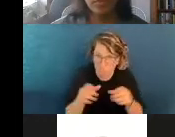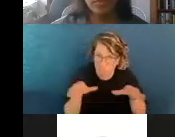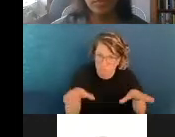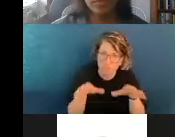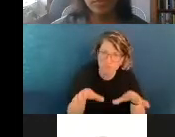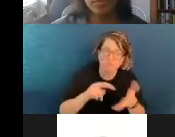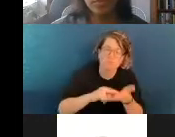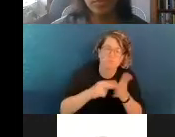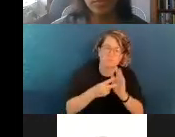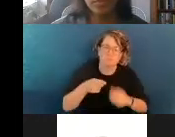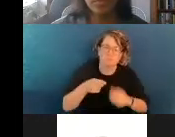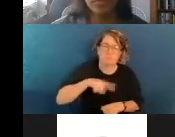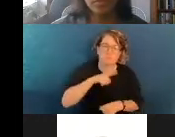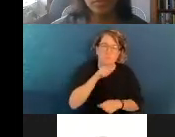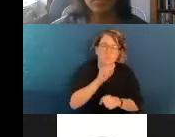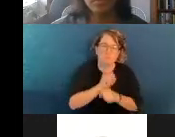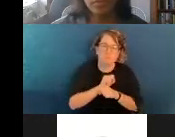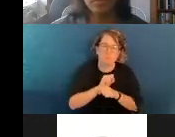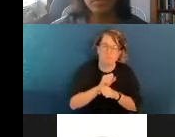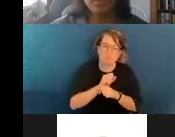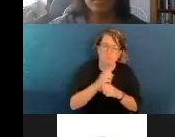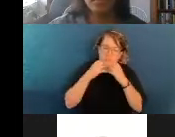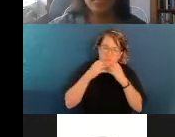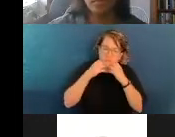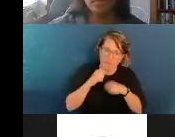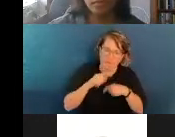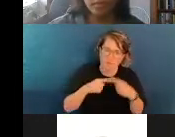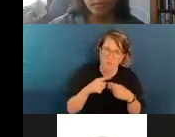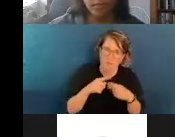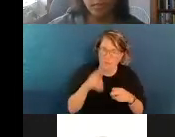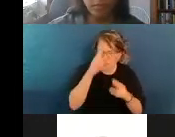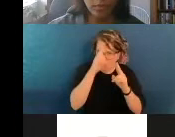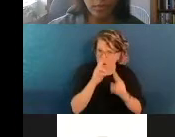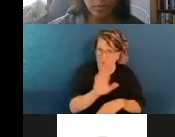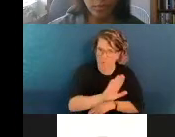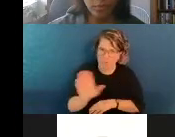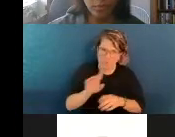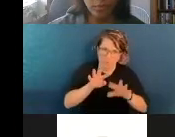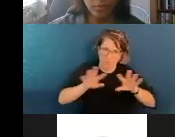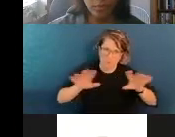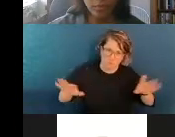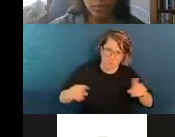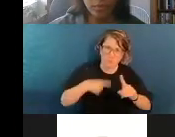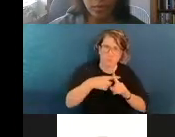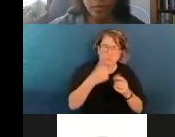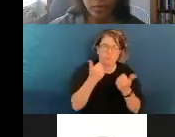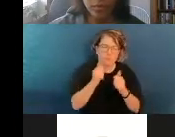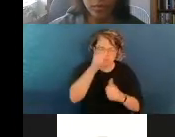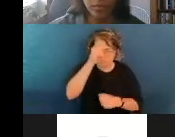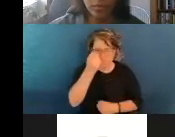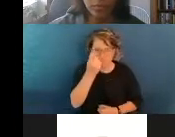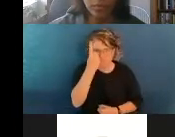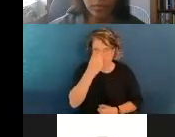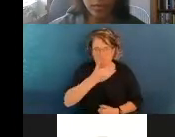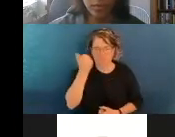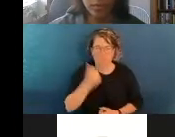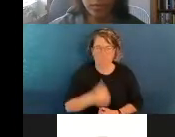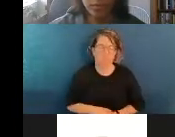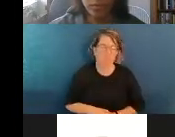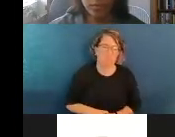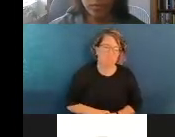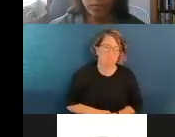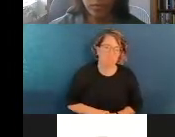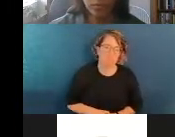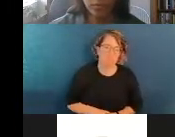genuinely care, and build trust through understanding. Cultural safety grows when these values